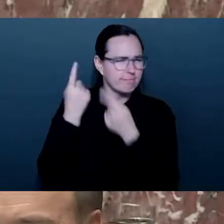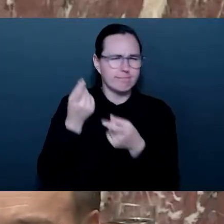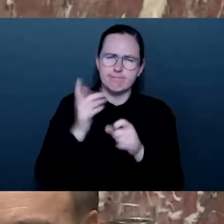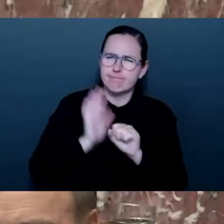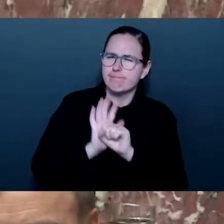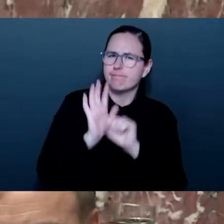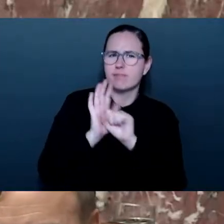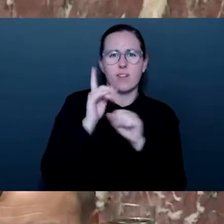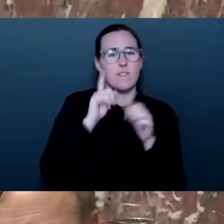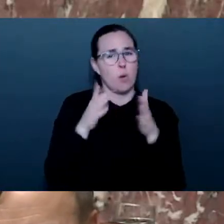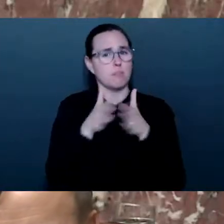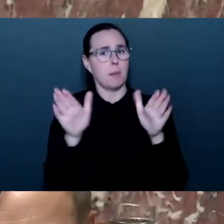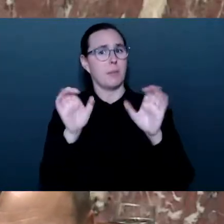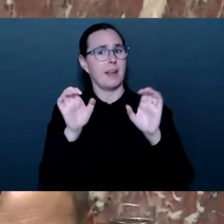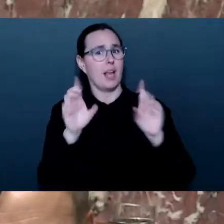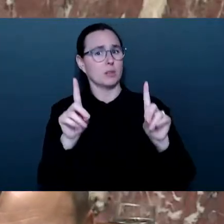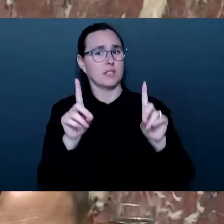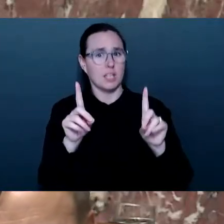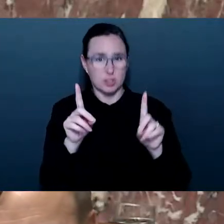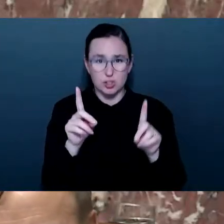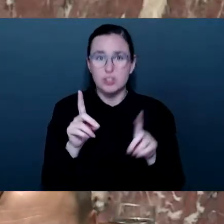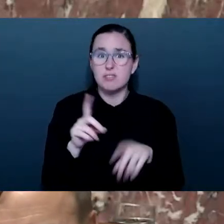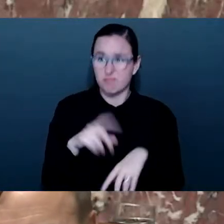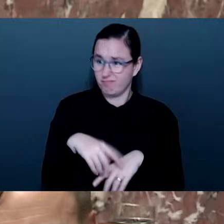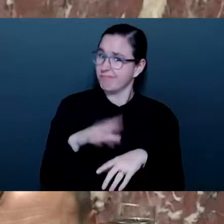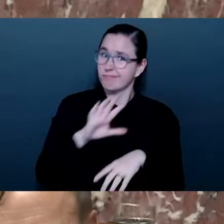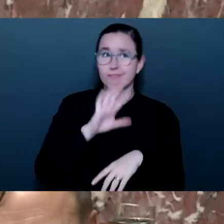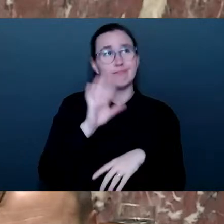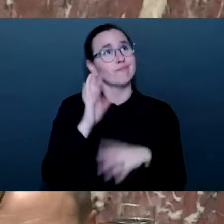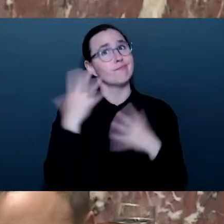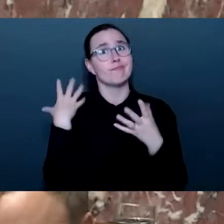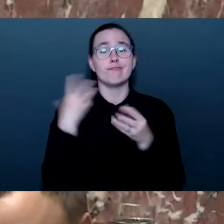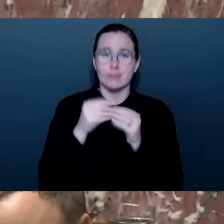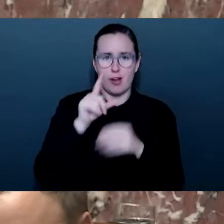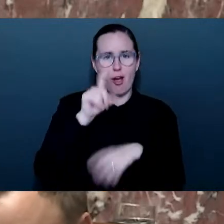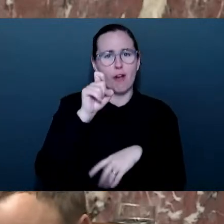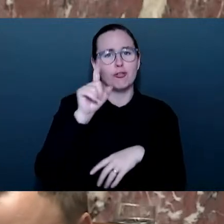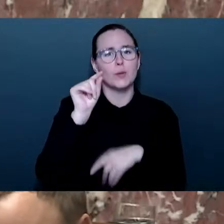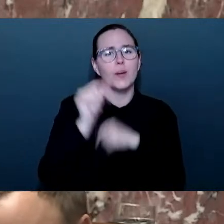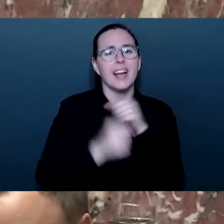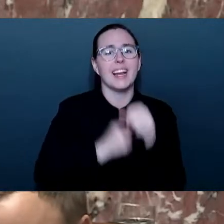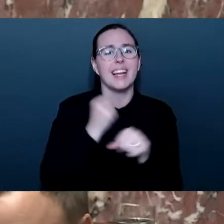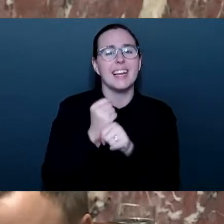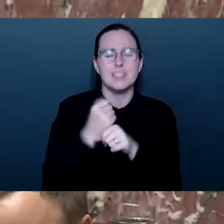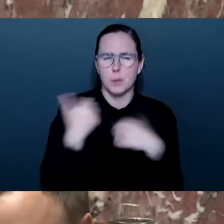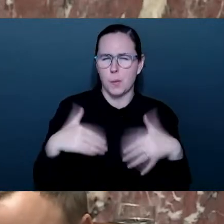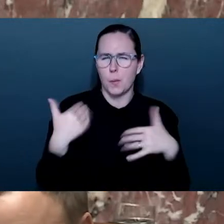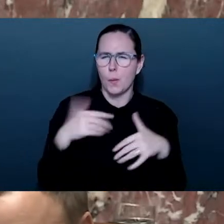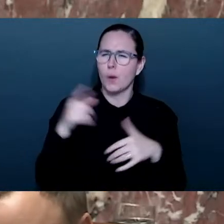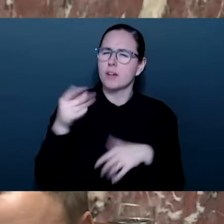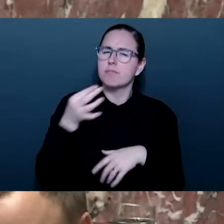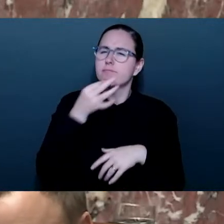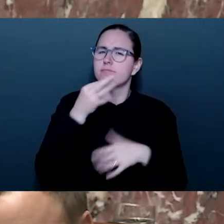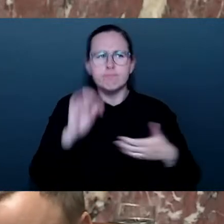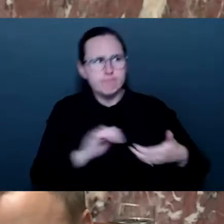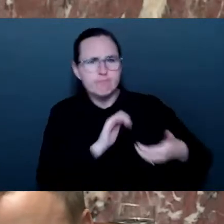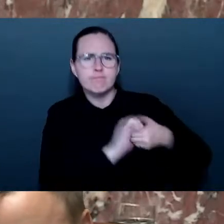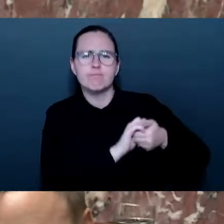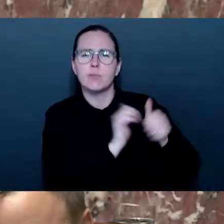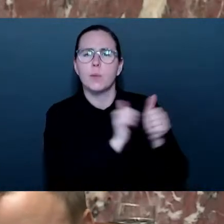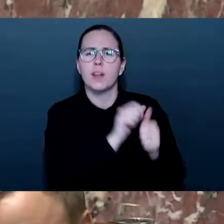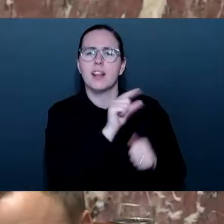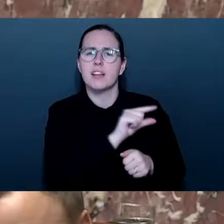I want to thank them for that. They've been excellent partners to government, and we continue to work with them to build out public education. I look forward